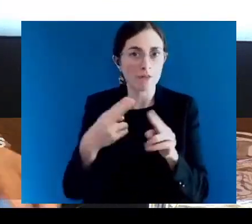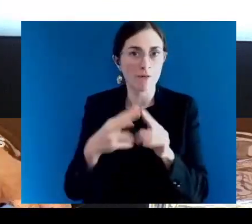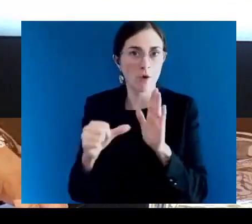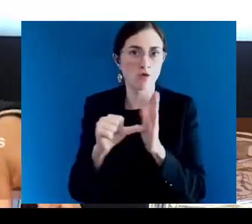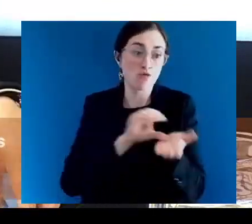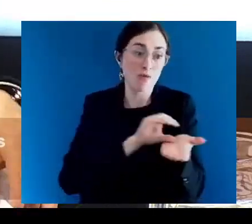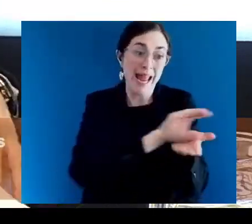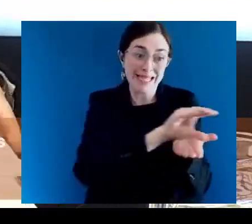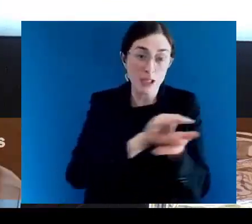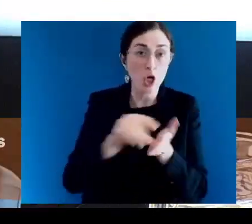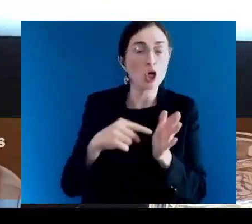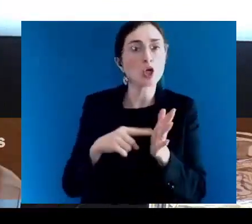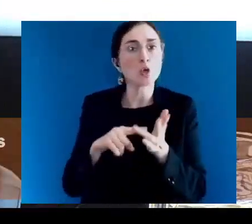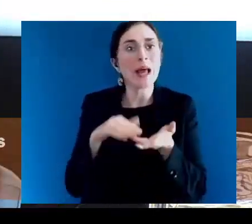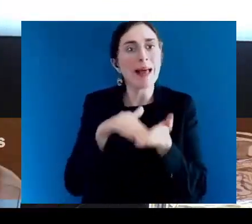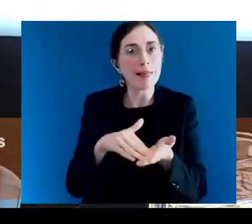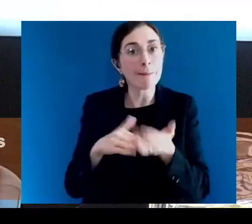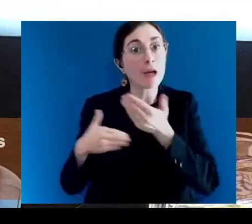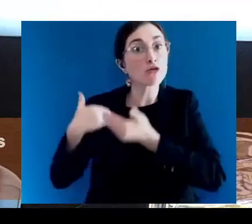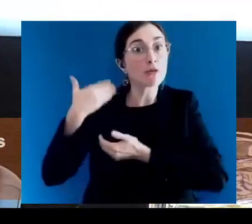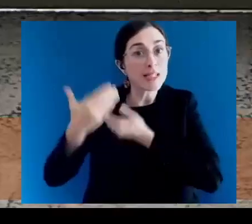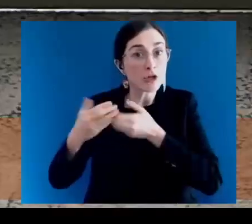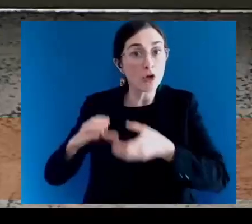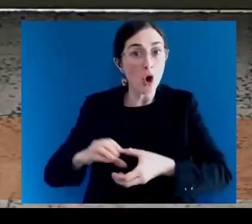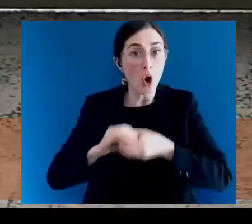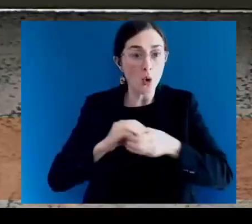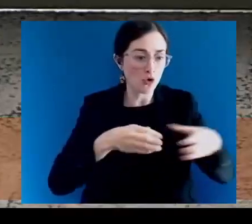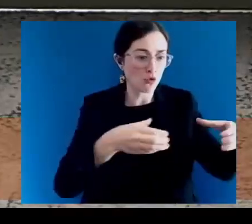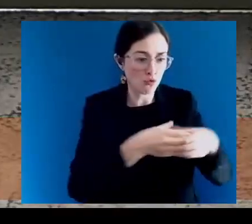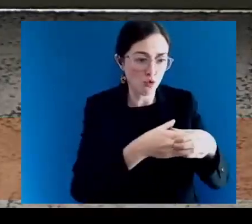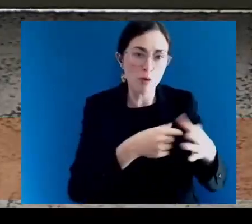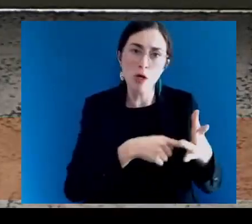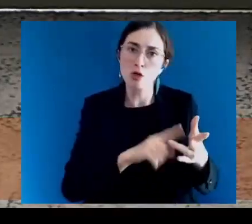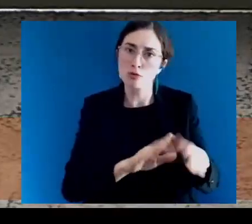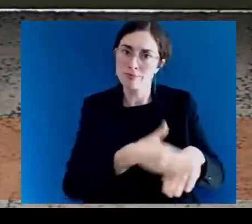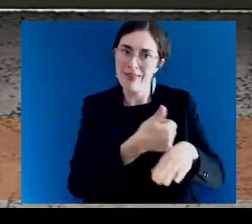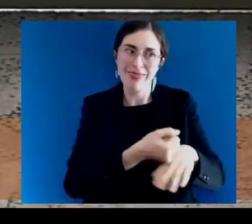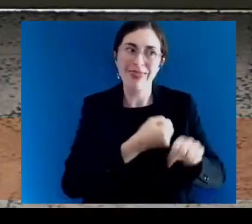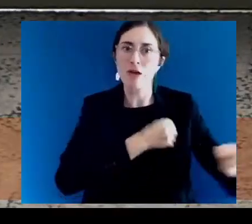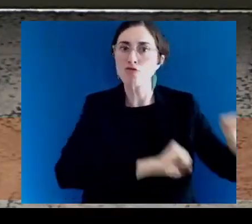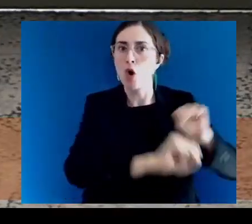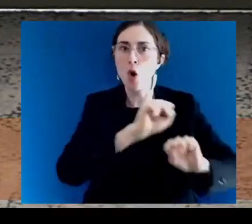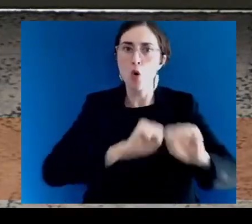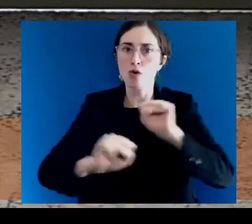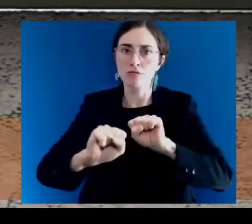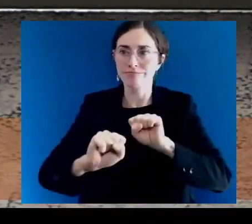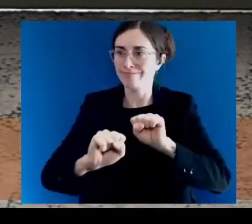assist traditional owners to initiate their own responses to climate change,